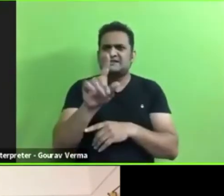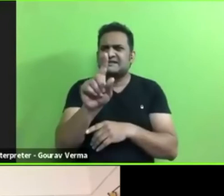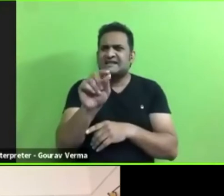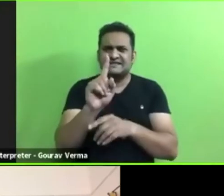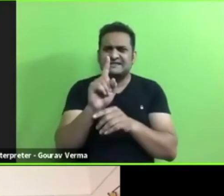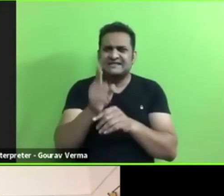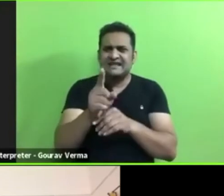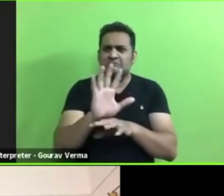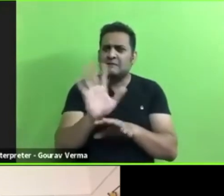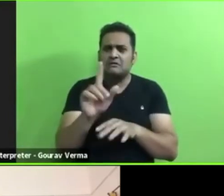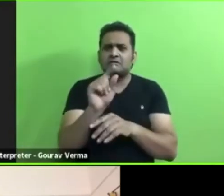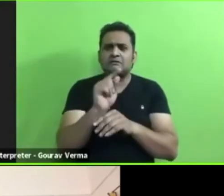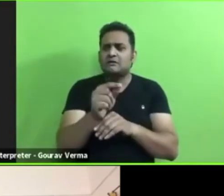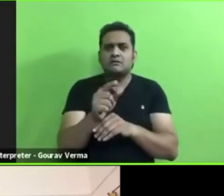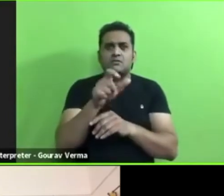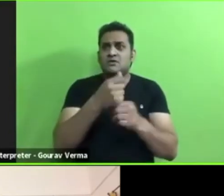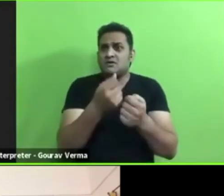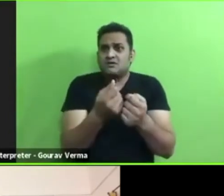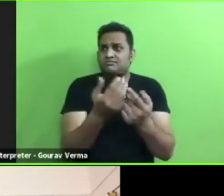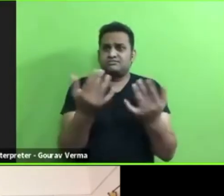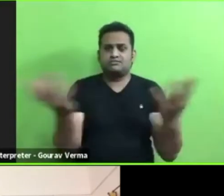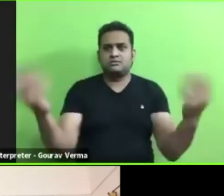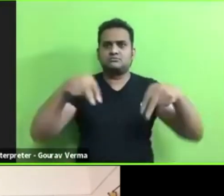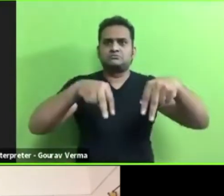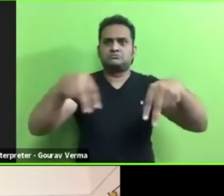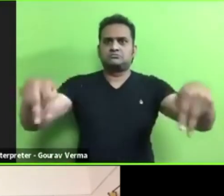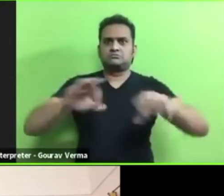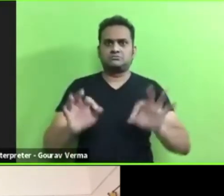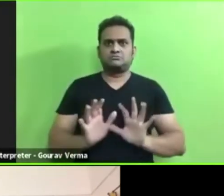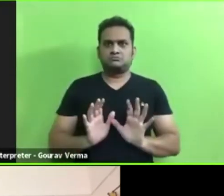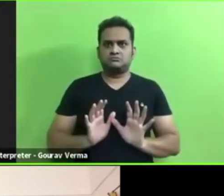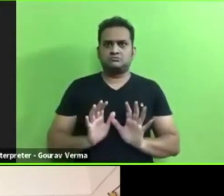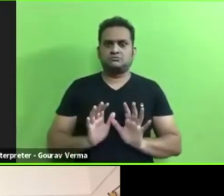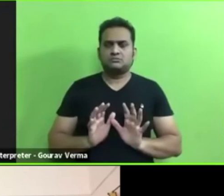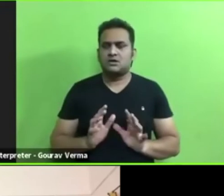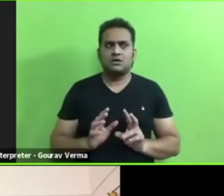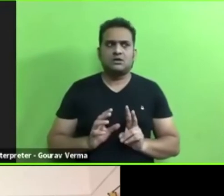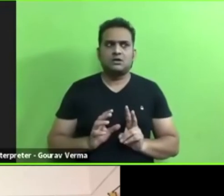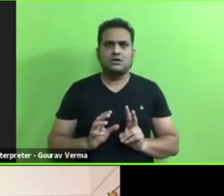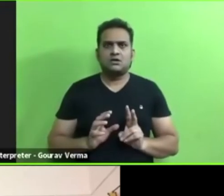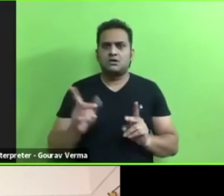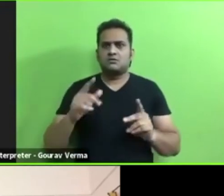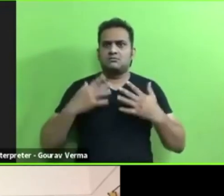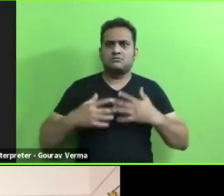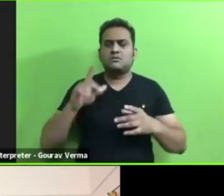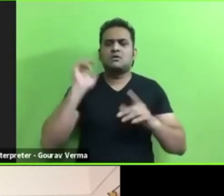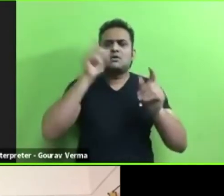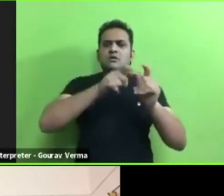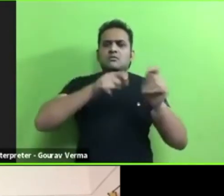Suraj, everybody is in the moment. Everybody is there in the character. They are doing Mahabharata,